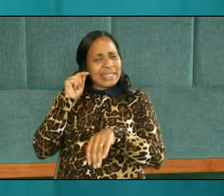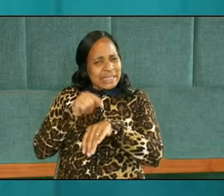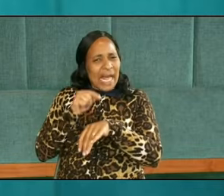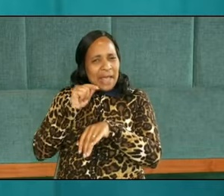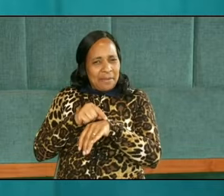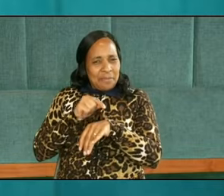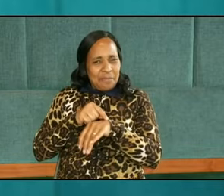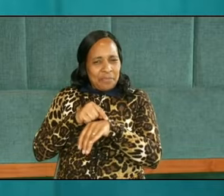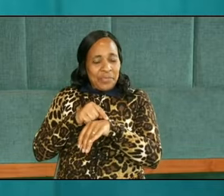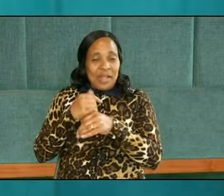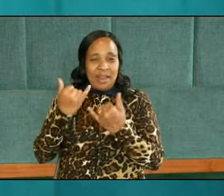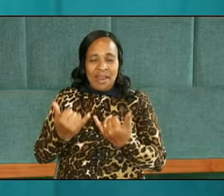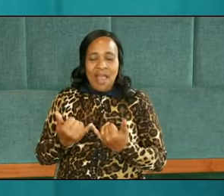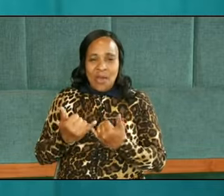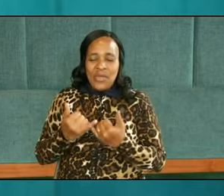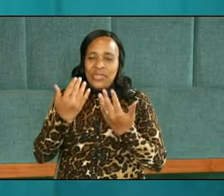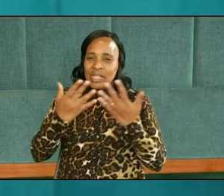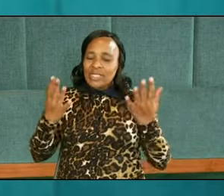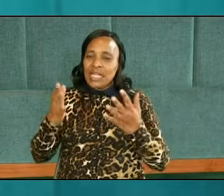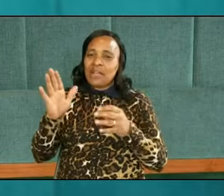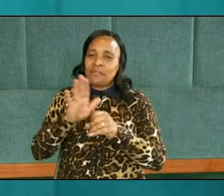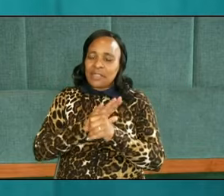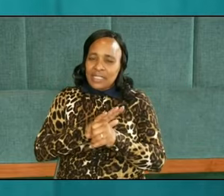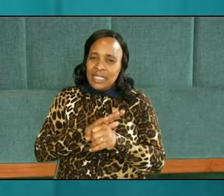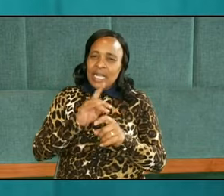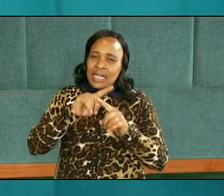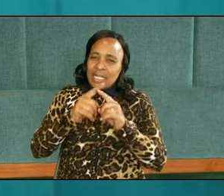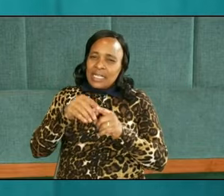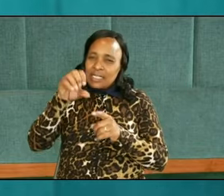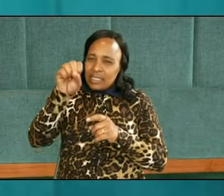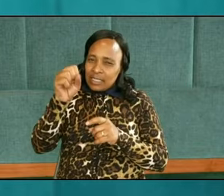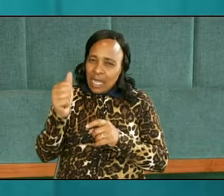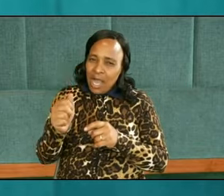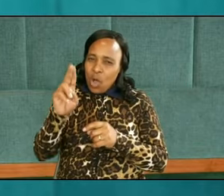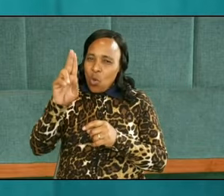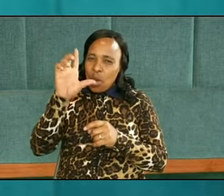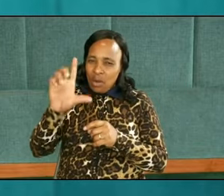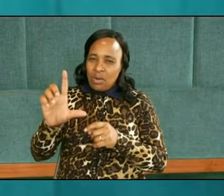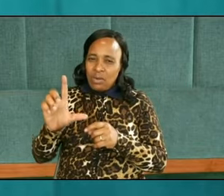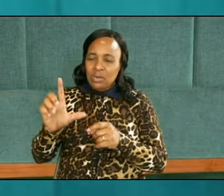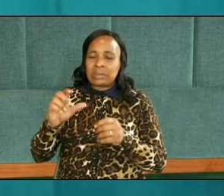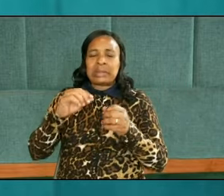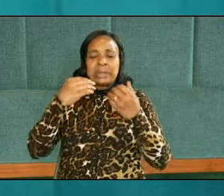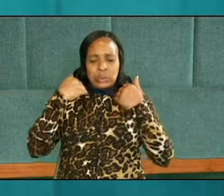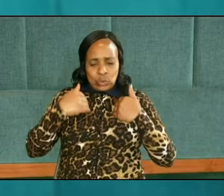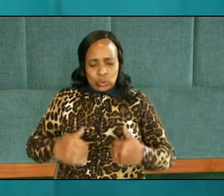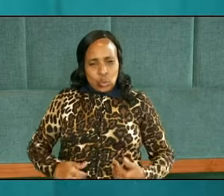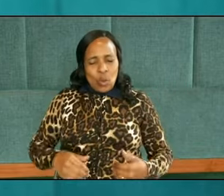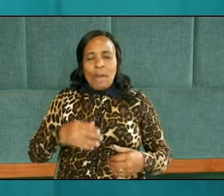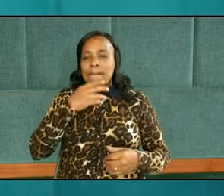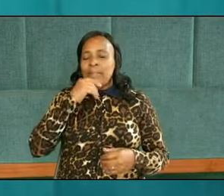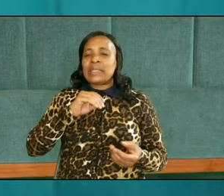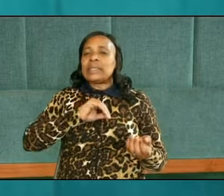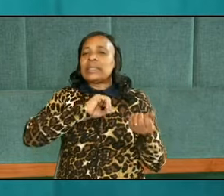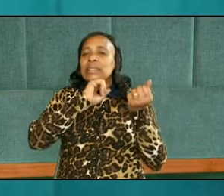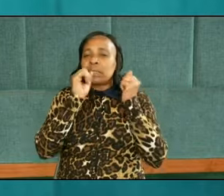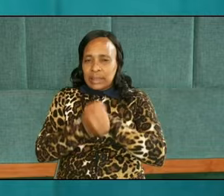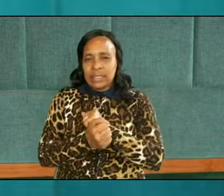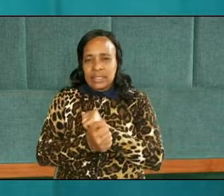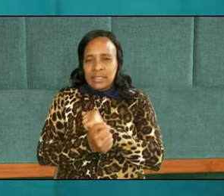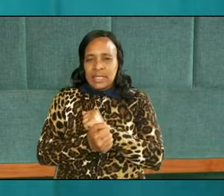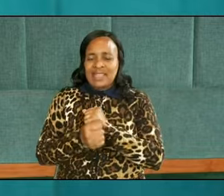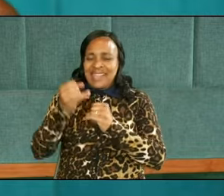the signs are fulfilled in that day, and Saul's heart is changed. Wow. The man's a changed man at the end of that